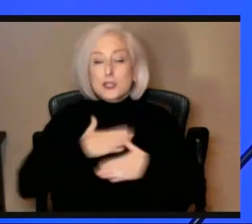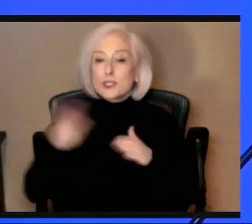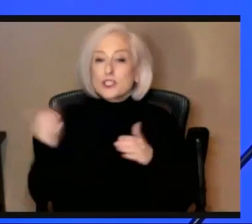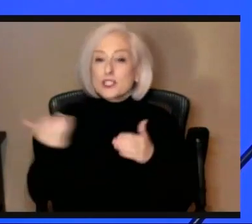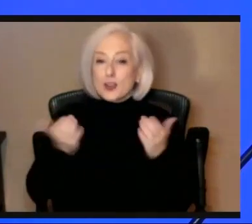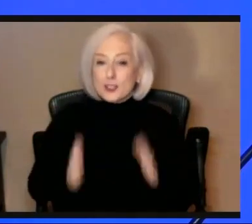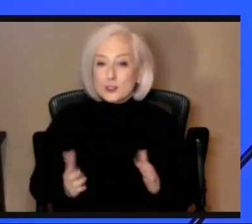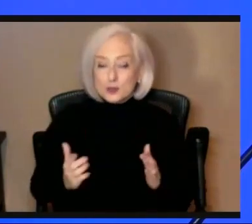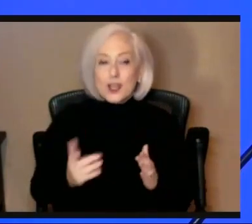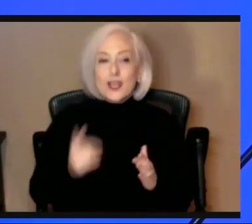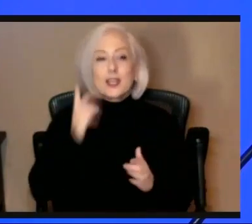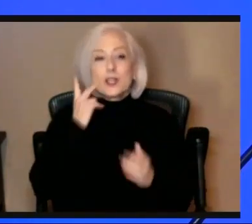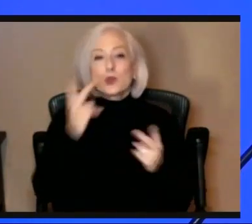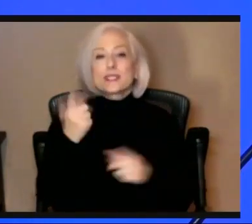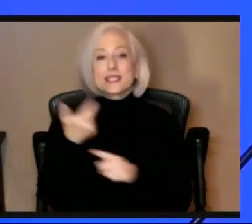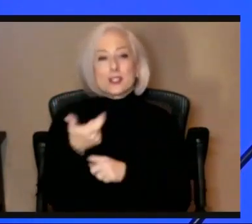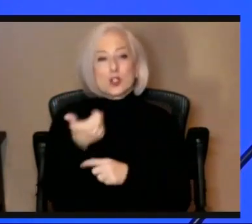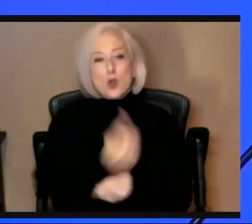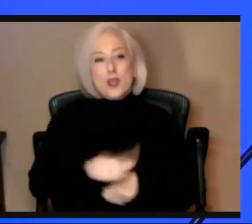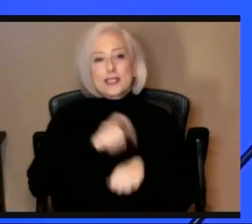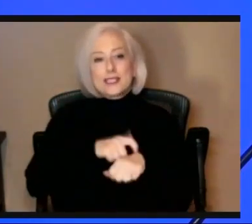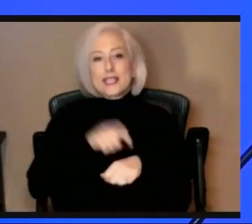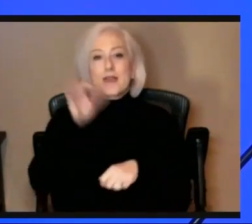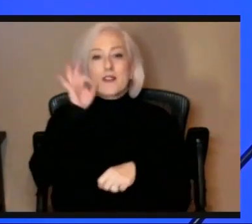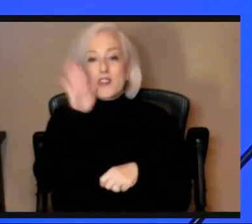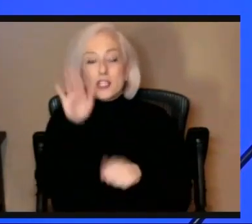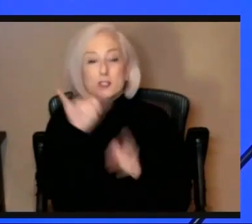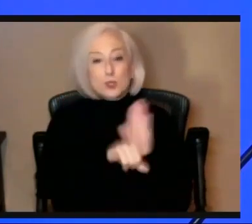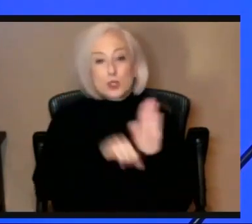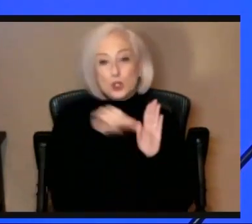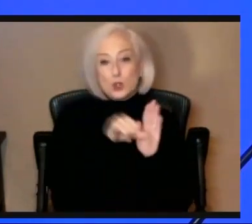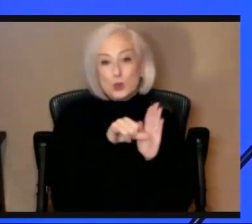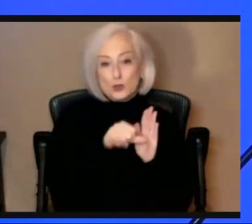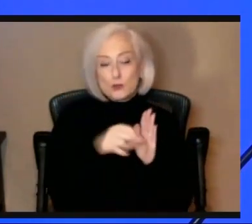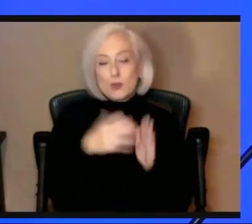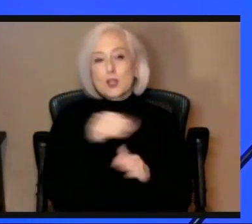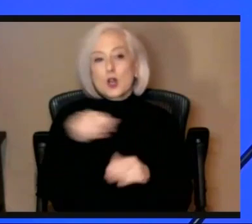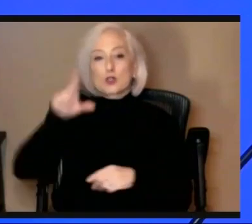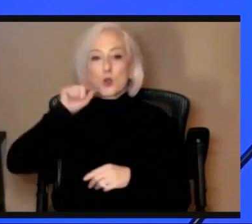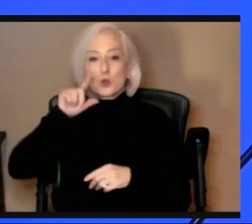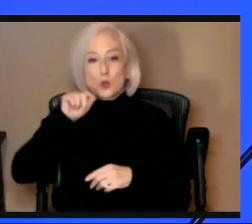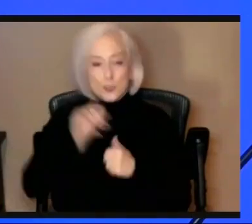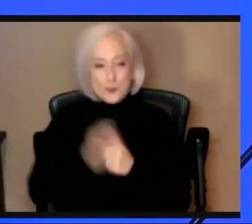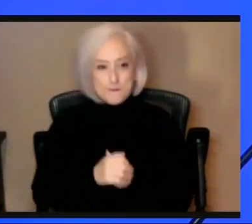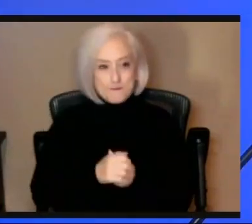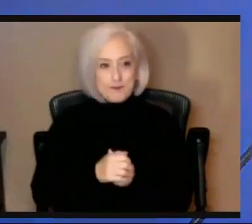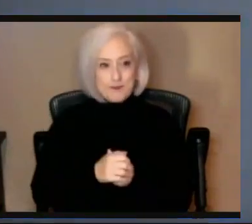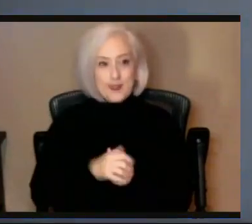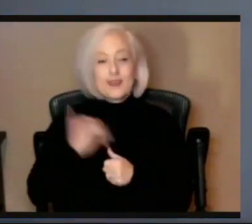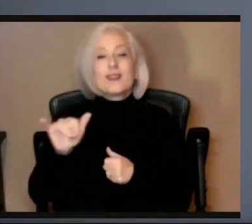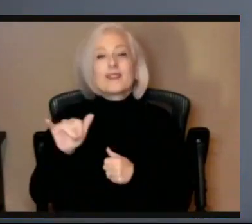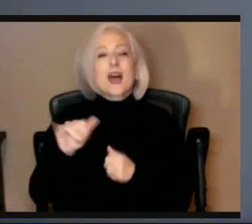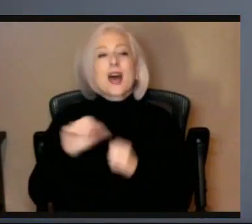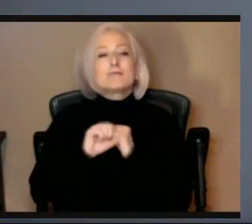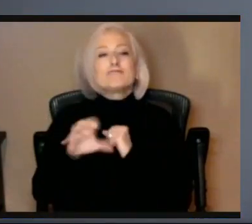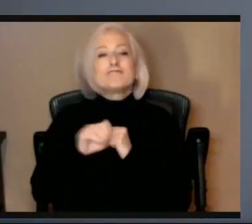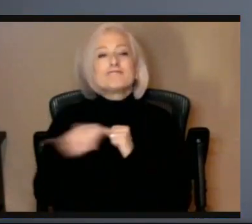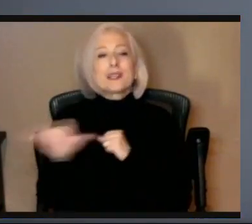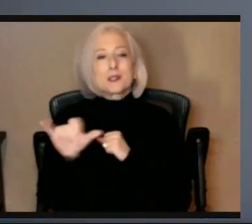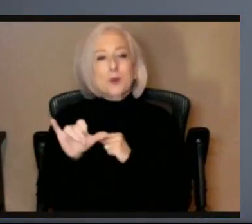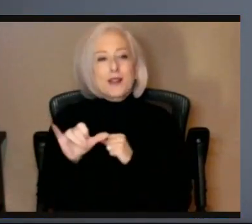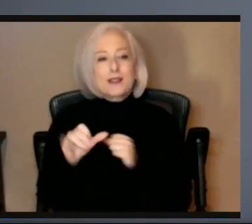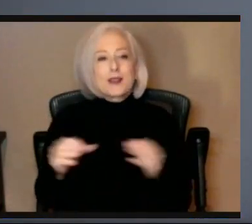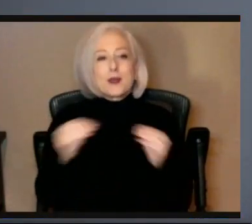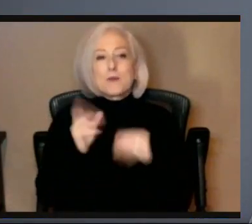show anytime by logging on to Facebook, YouTube, and also on our Twitter channel, that feed as well. More and more people in their 20s and 30s